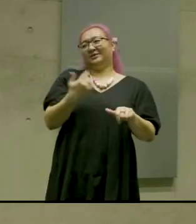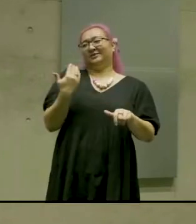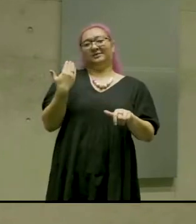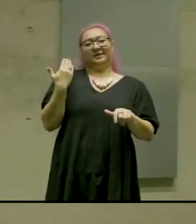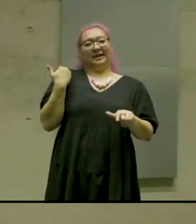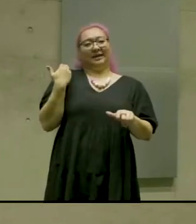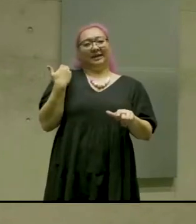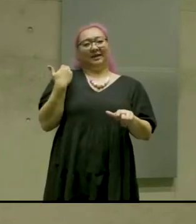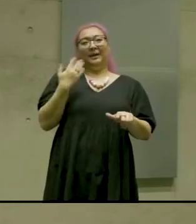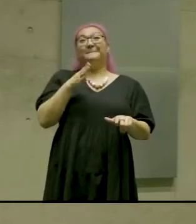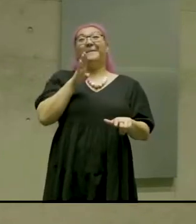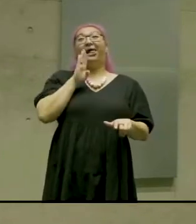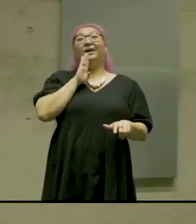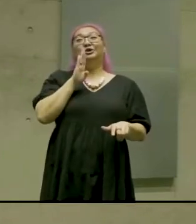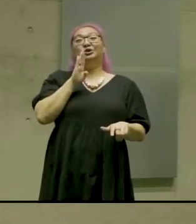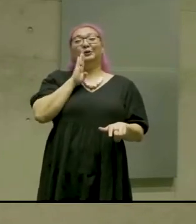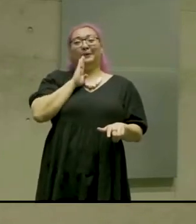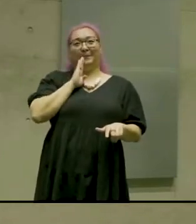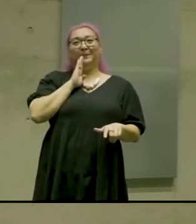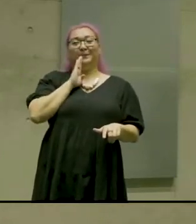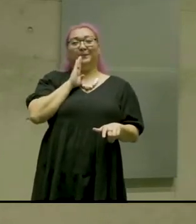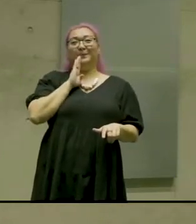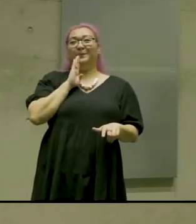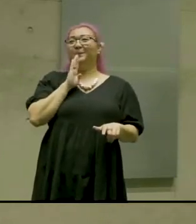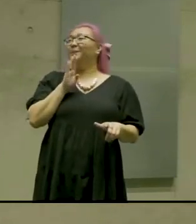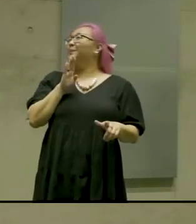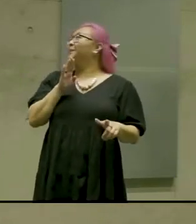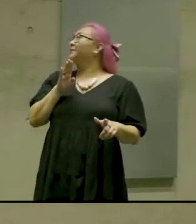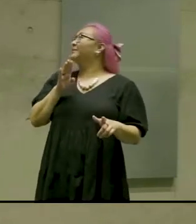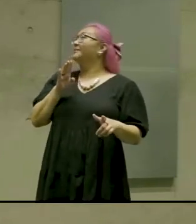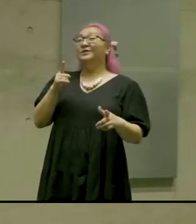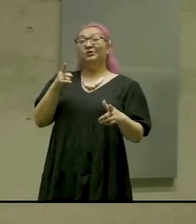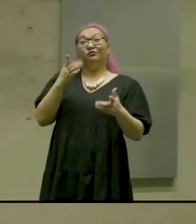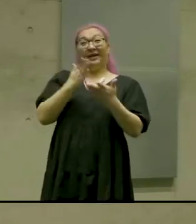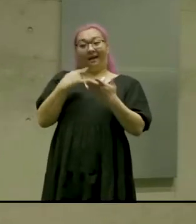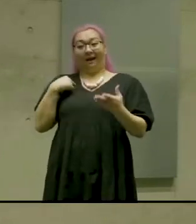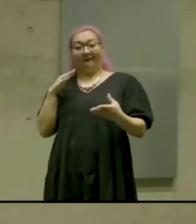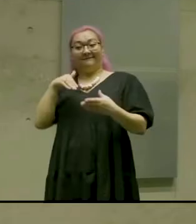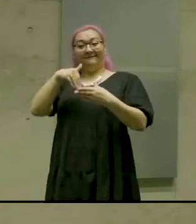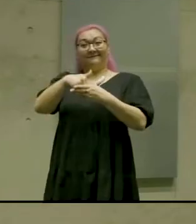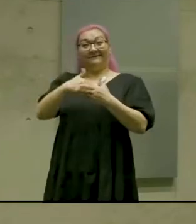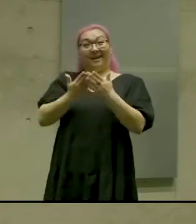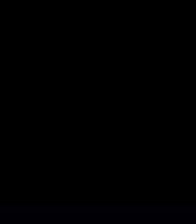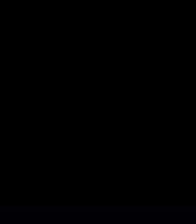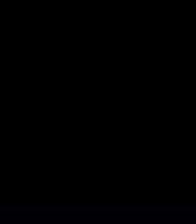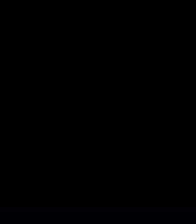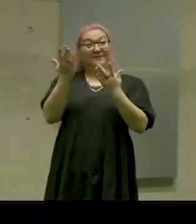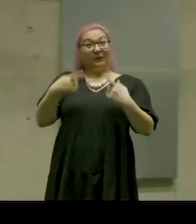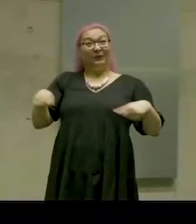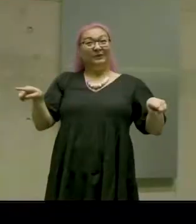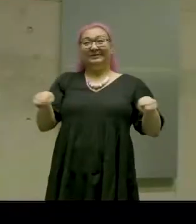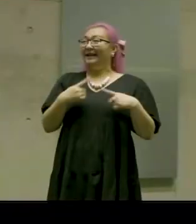Belgium. And I did live music for the experience. And